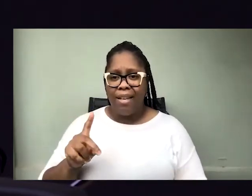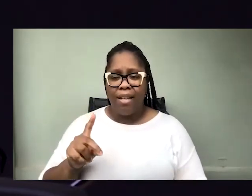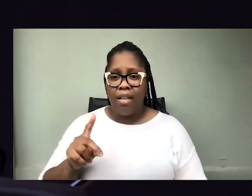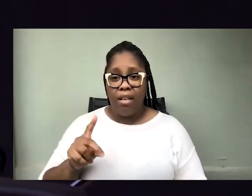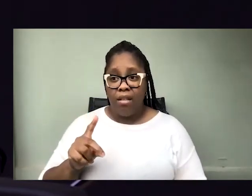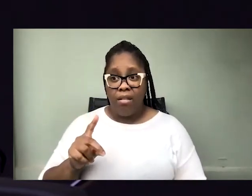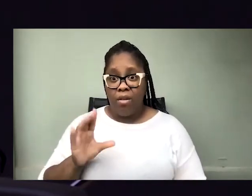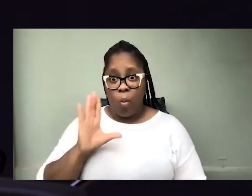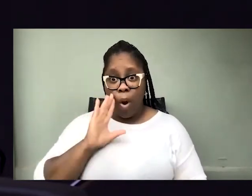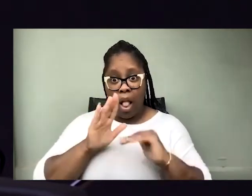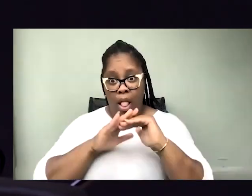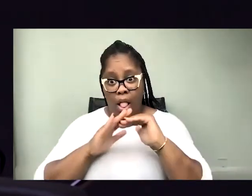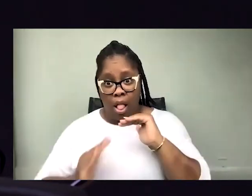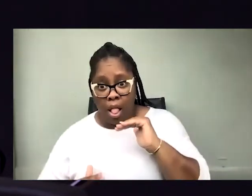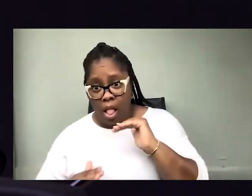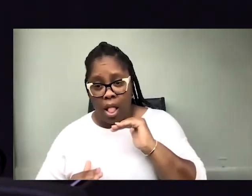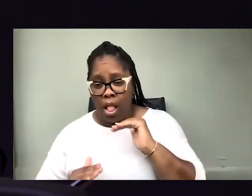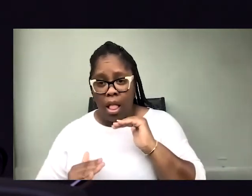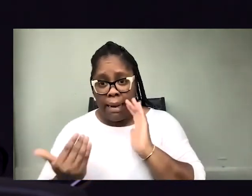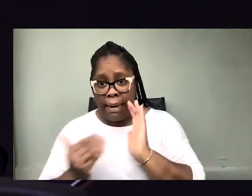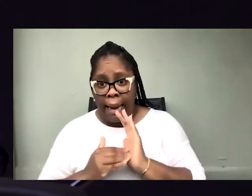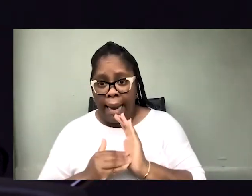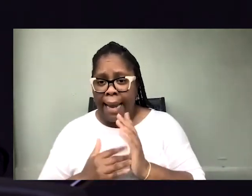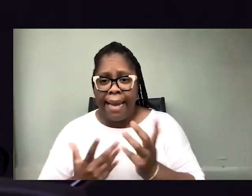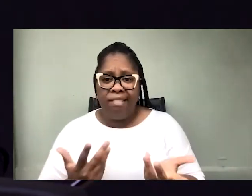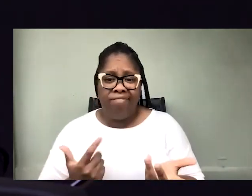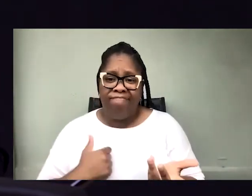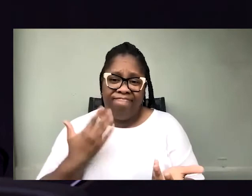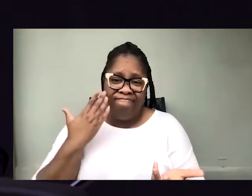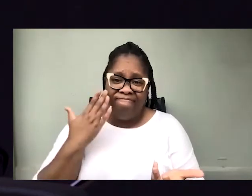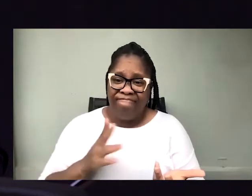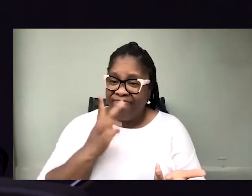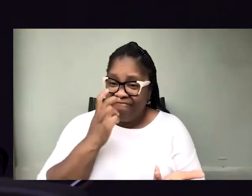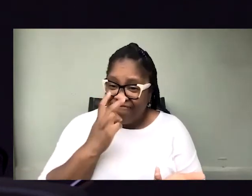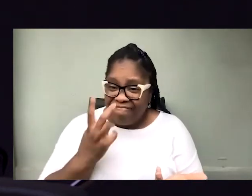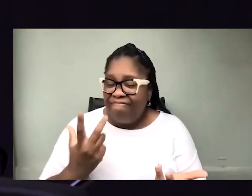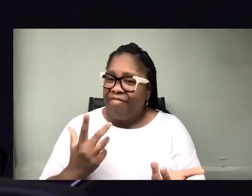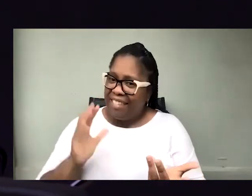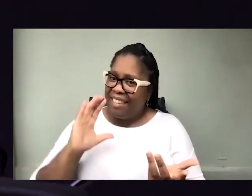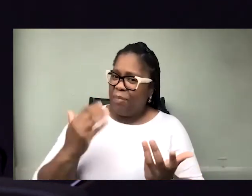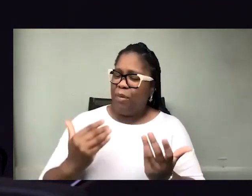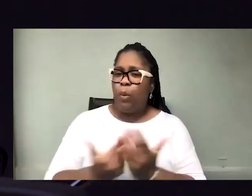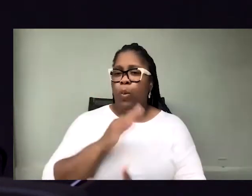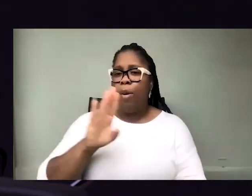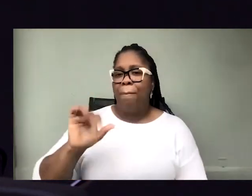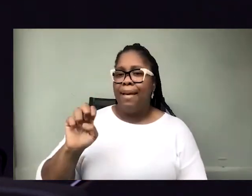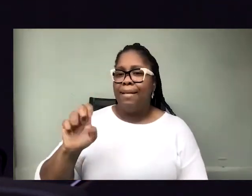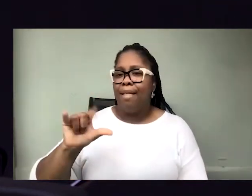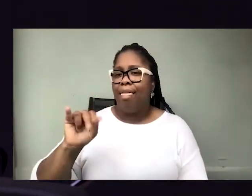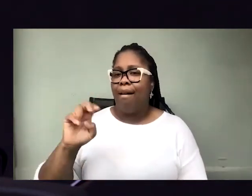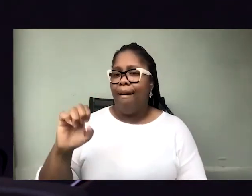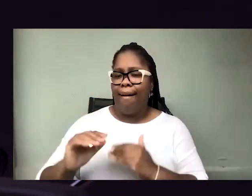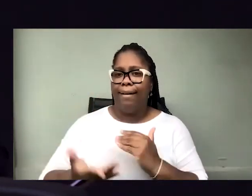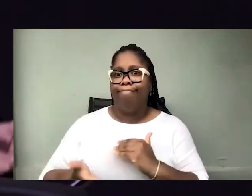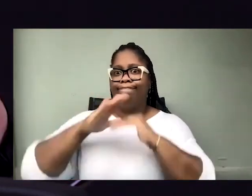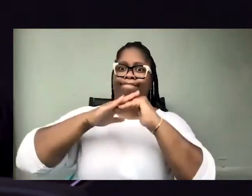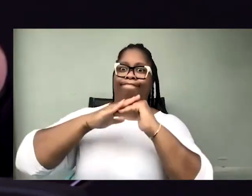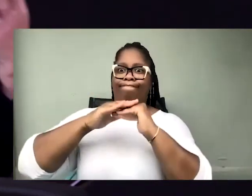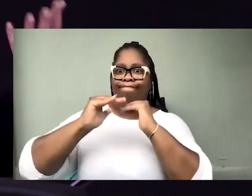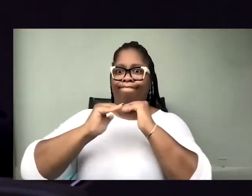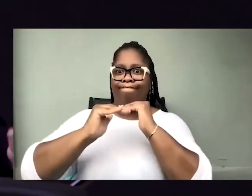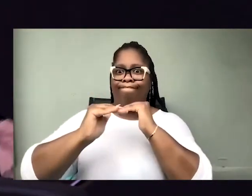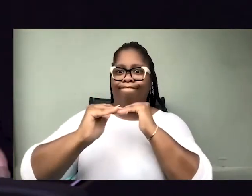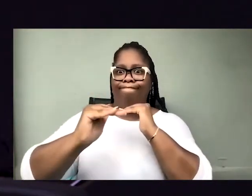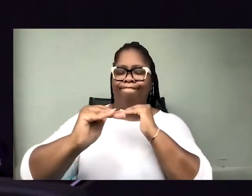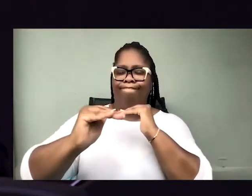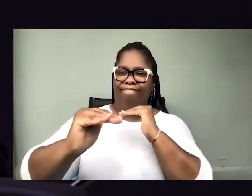don't know that we're going to revert back to those numbers that we saw before March 2020. And so we have to plan